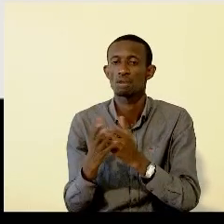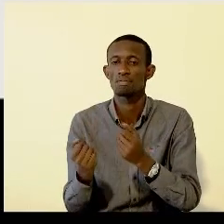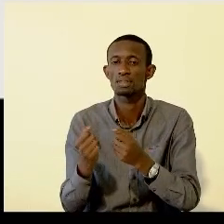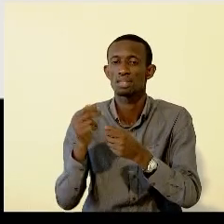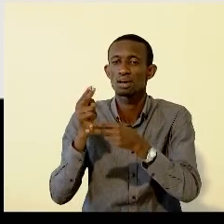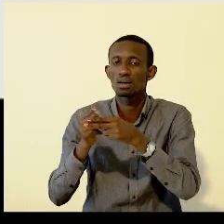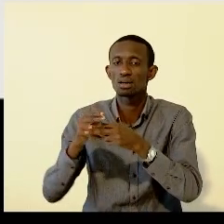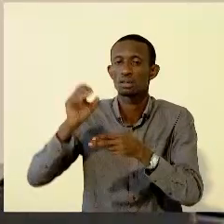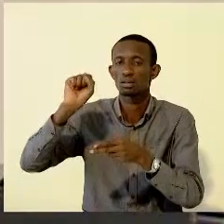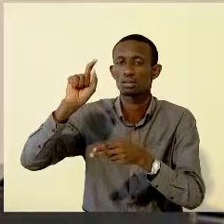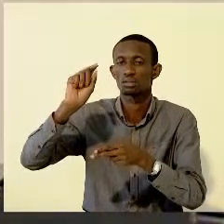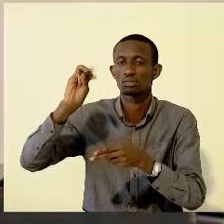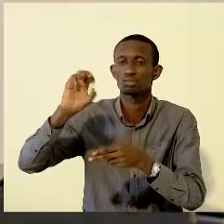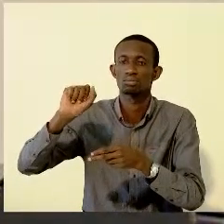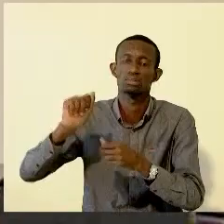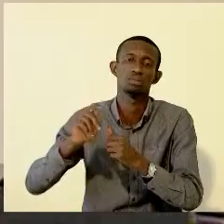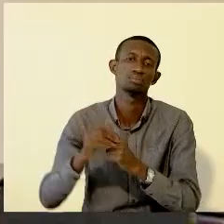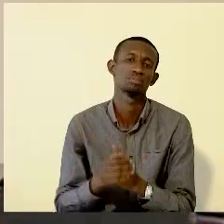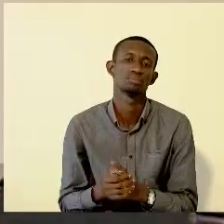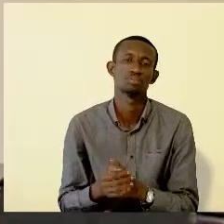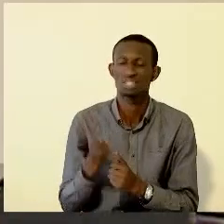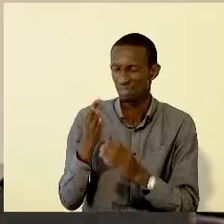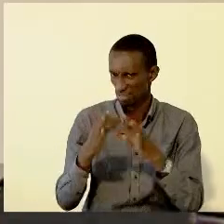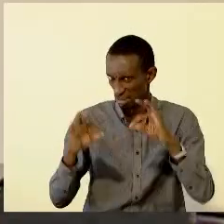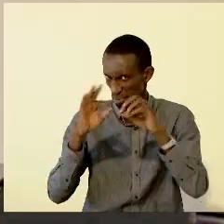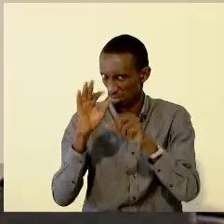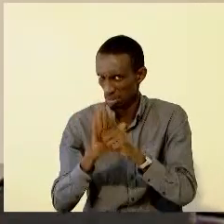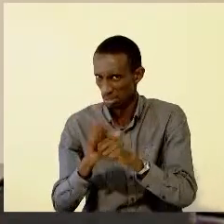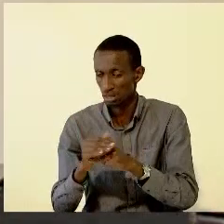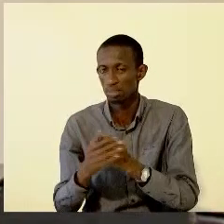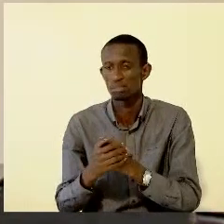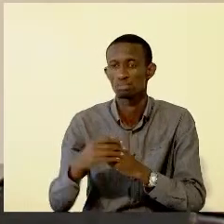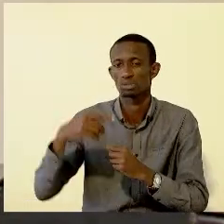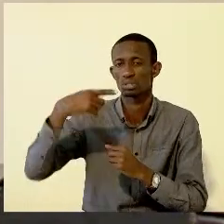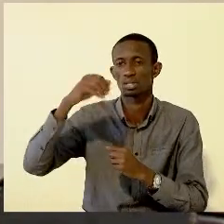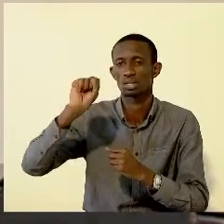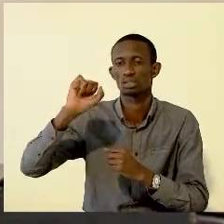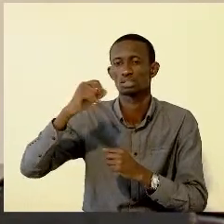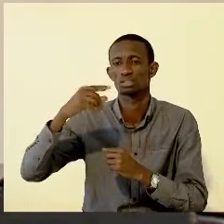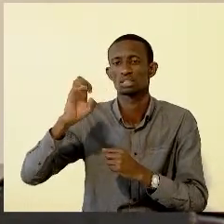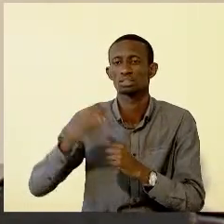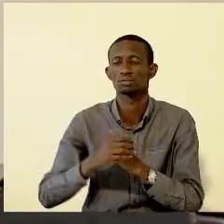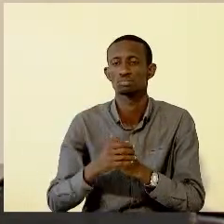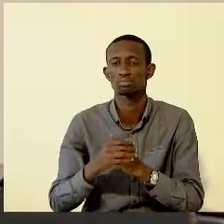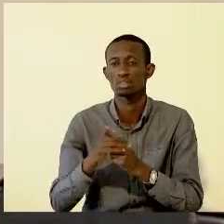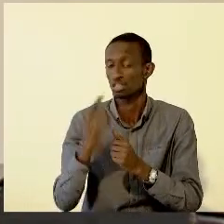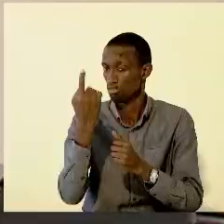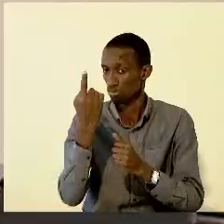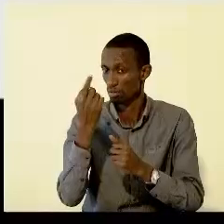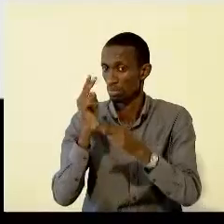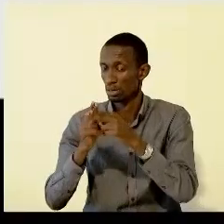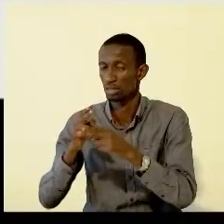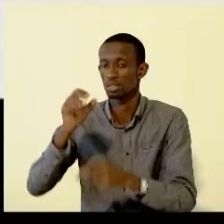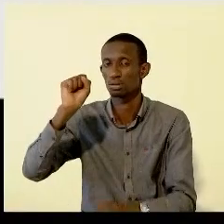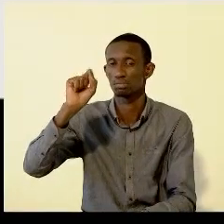stomata. Stomata are tiny holes which are very important in gaseous exchange. When it is one, we call it